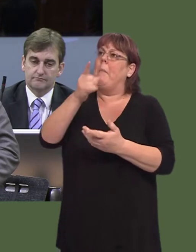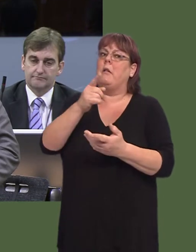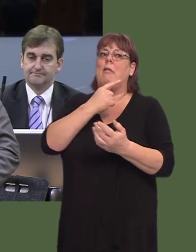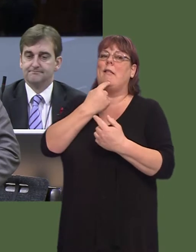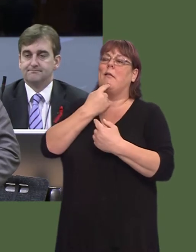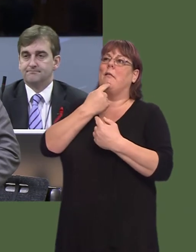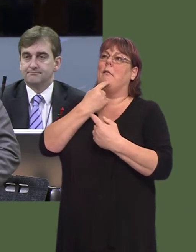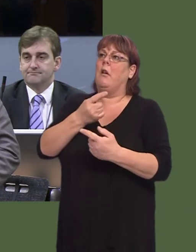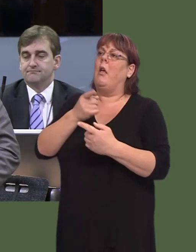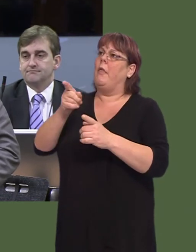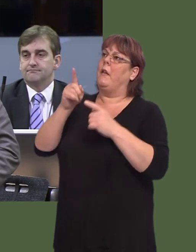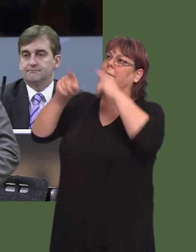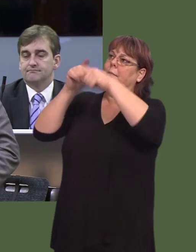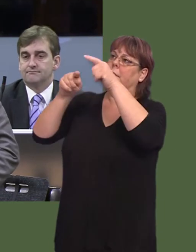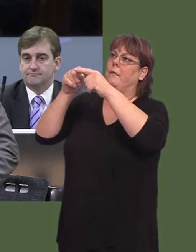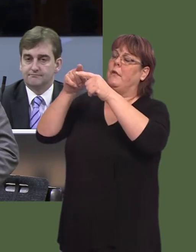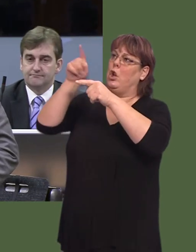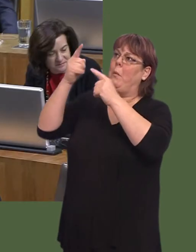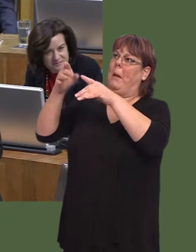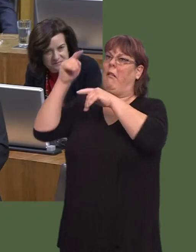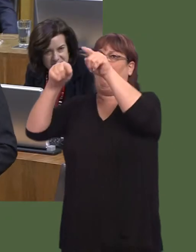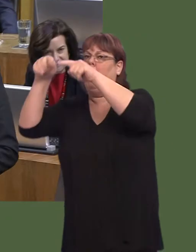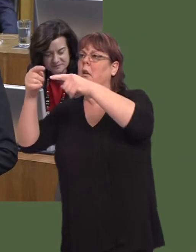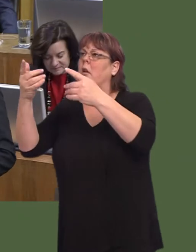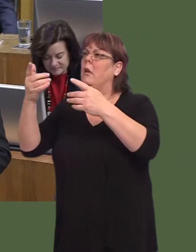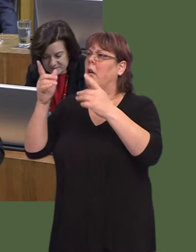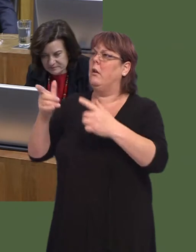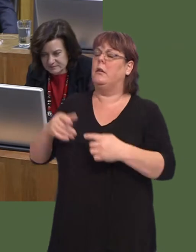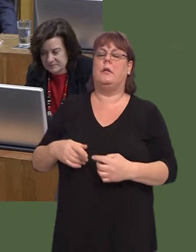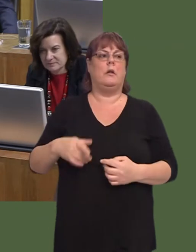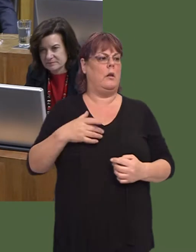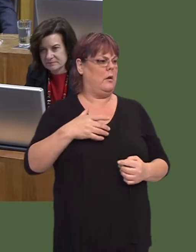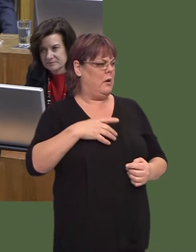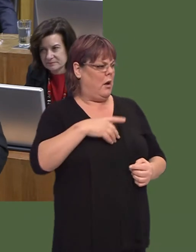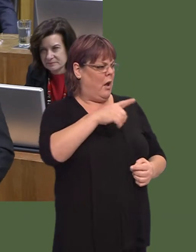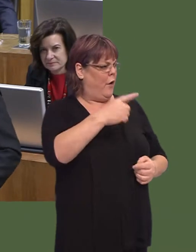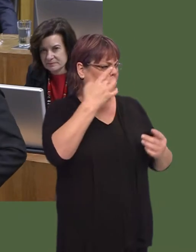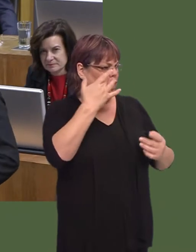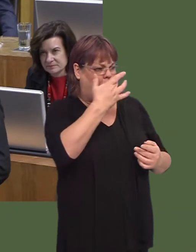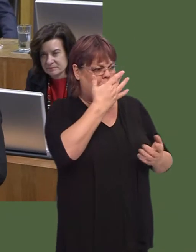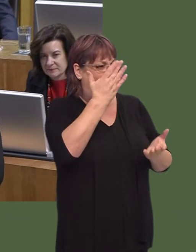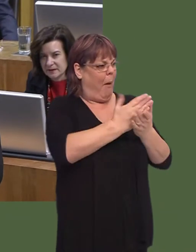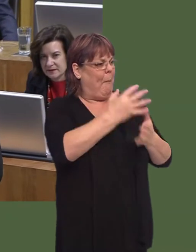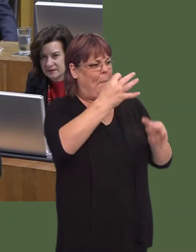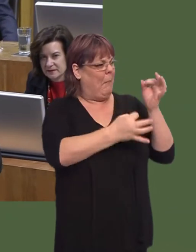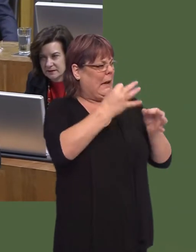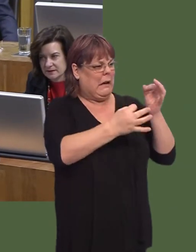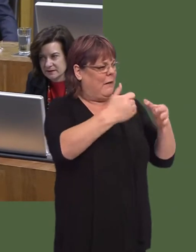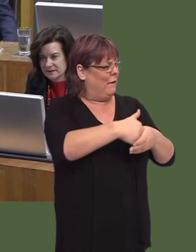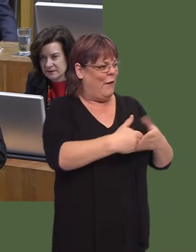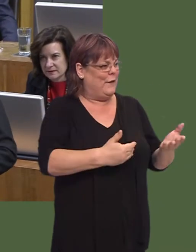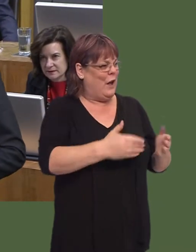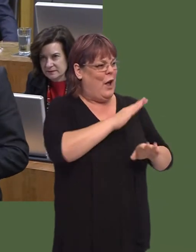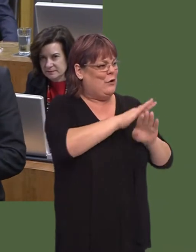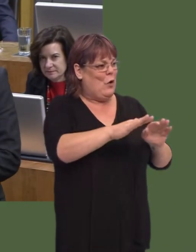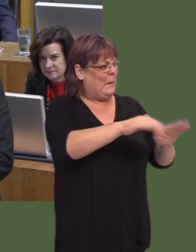they are levelled at yourself as First Minister. Will you abstain yourself from that vote? Well, I think by his comments today, the Leader of the Opposition has shown that it's highly political, what he's trying to do. It's nothing to